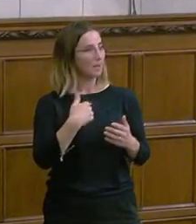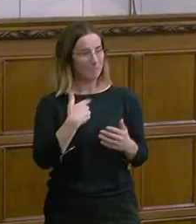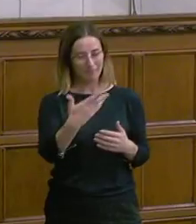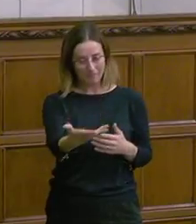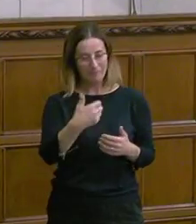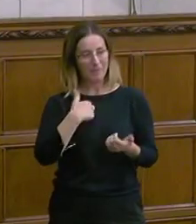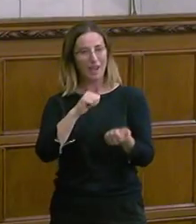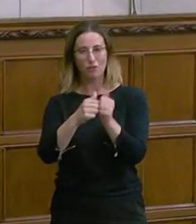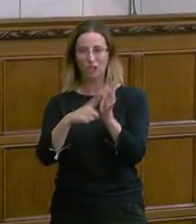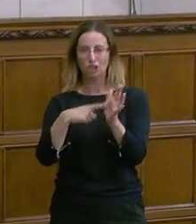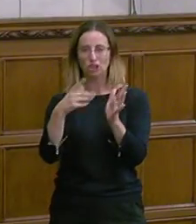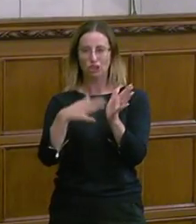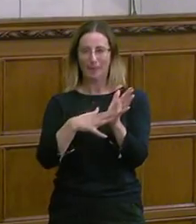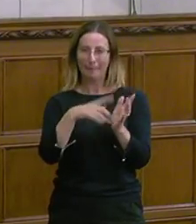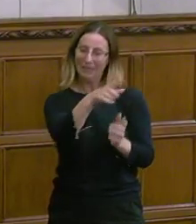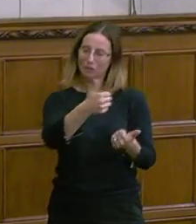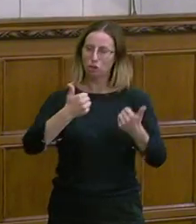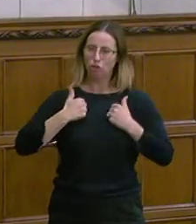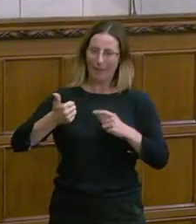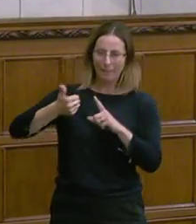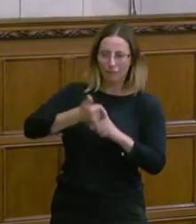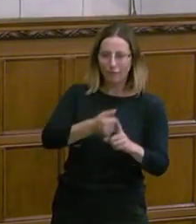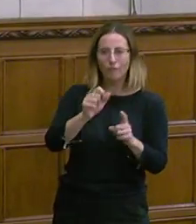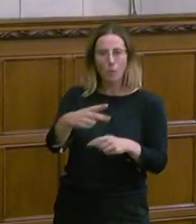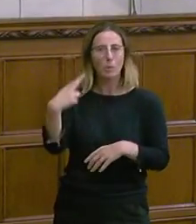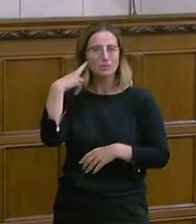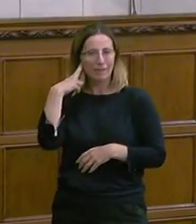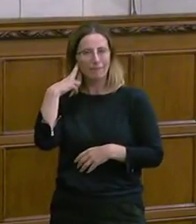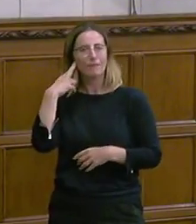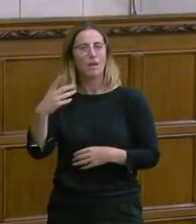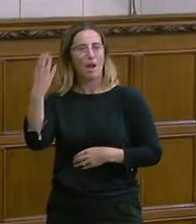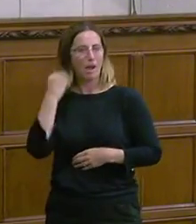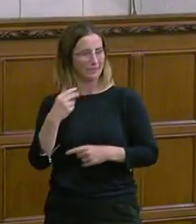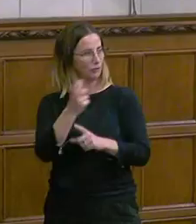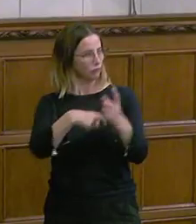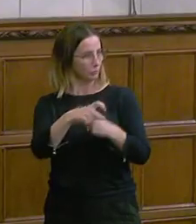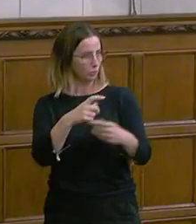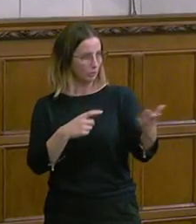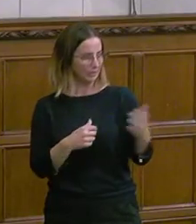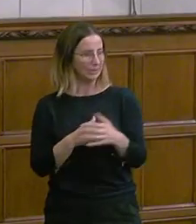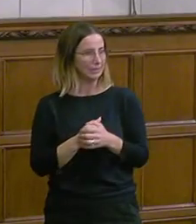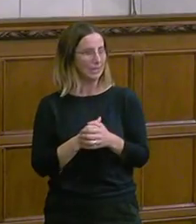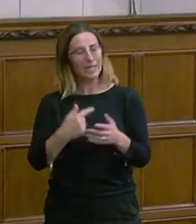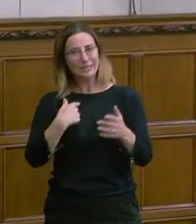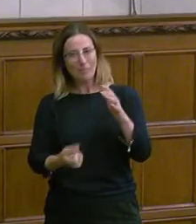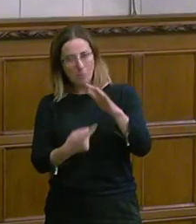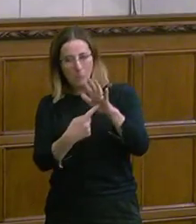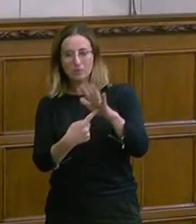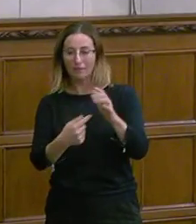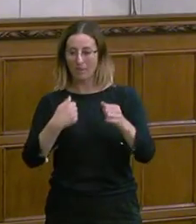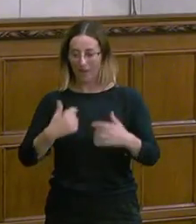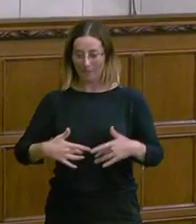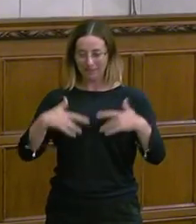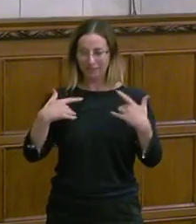and Limehouse, is a champion for the deaf and the hard of hearing community. it is important from my perspective to highlight the